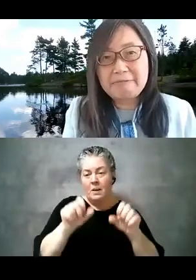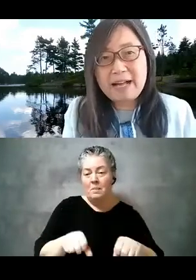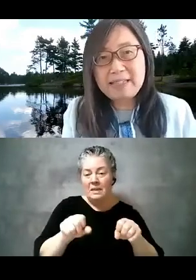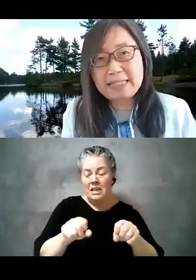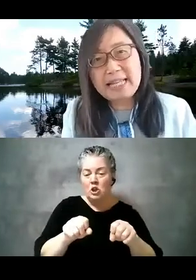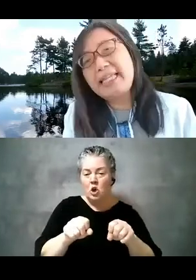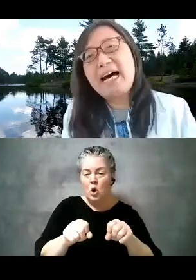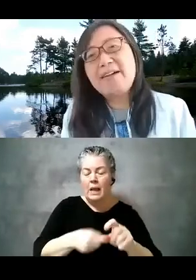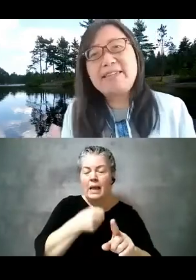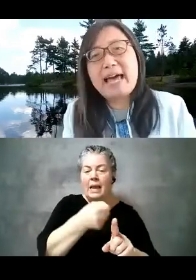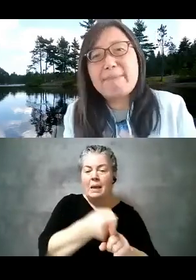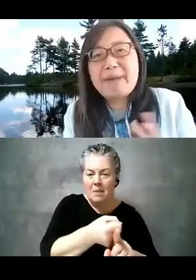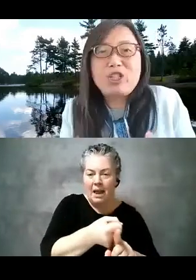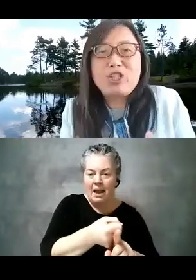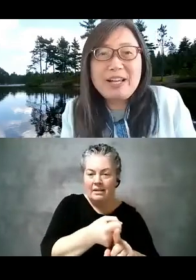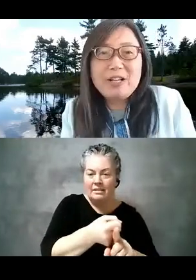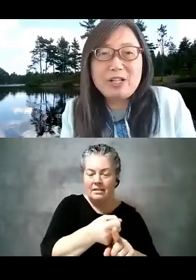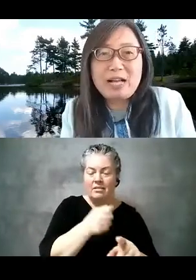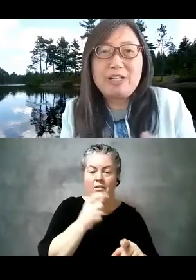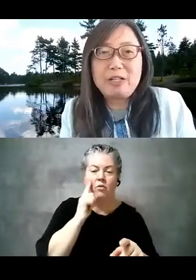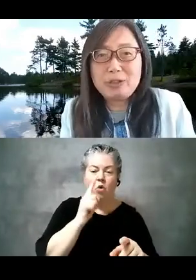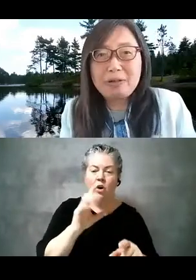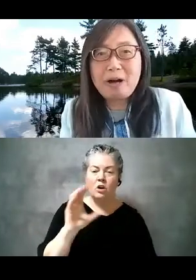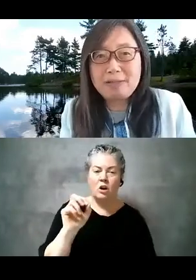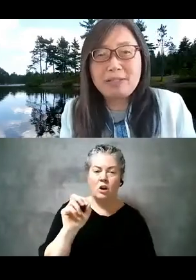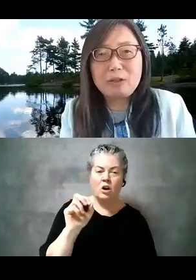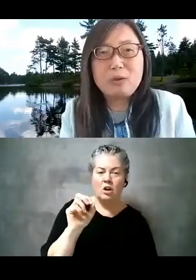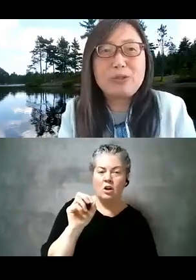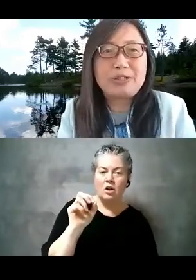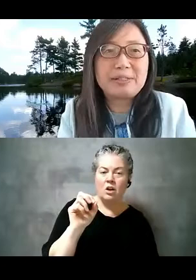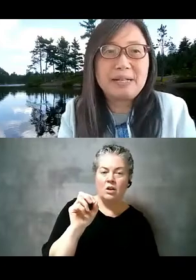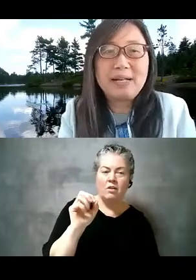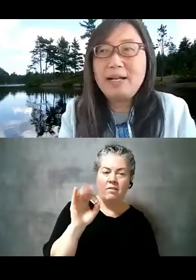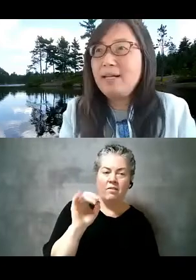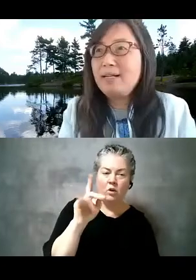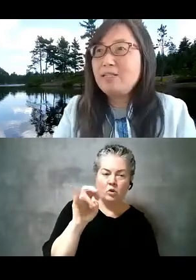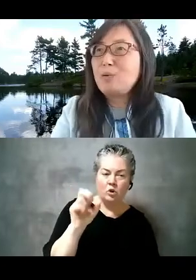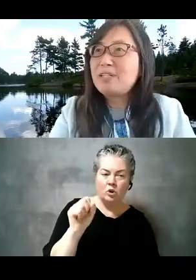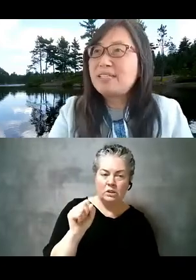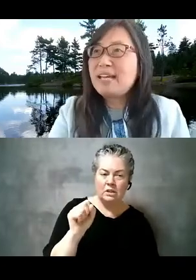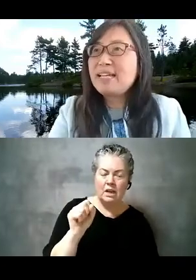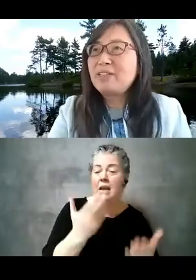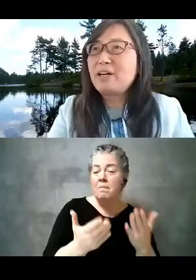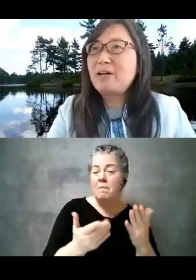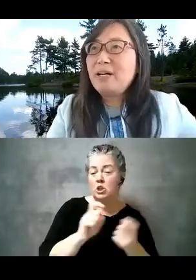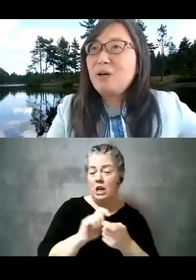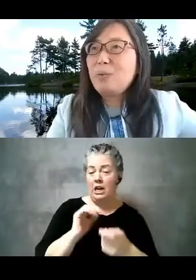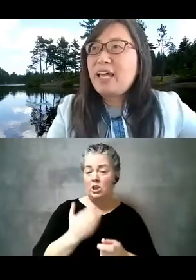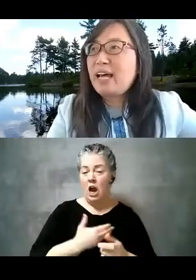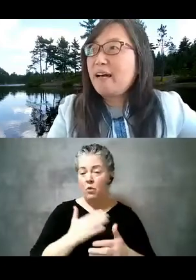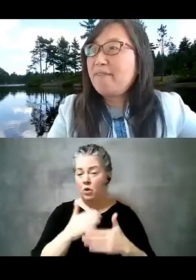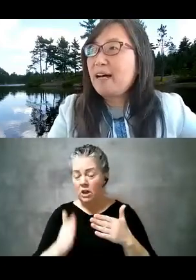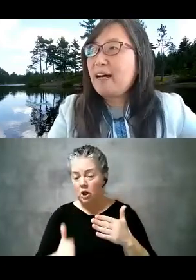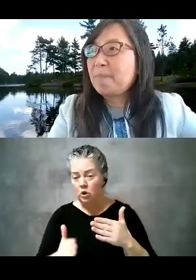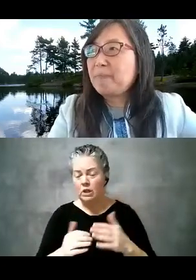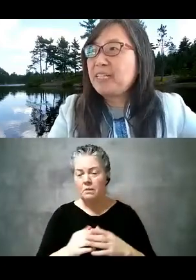omitted confounders and how that might change our initial causal conclusion. So we're saying, we have the